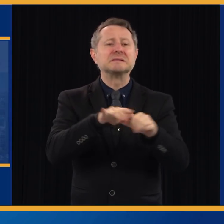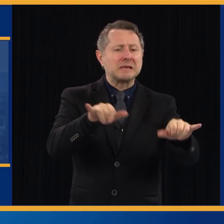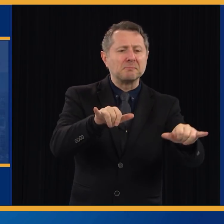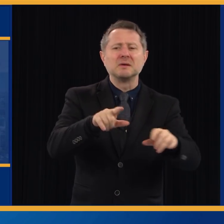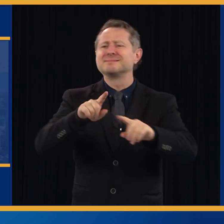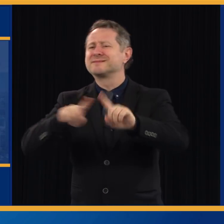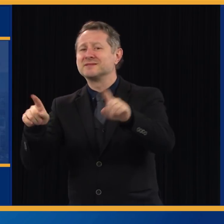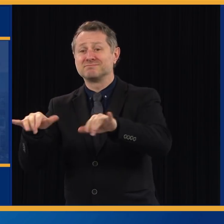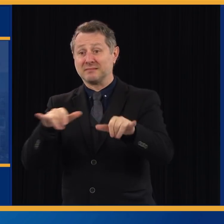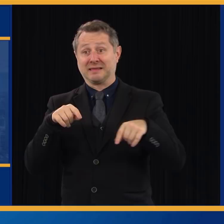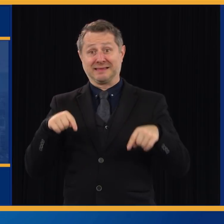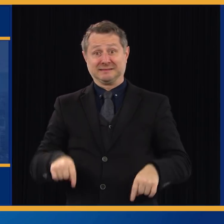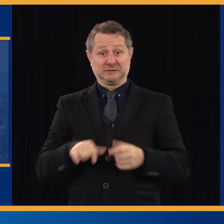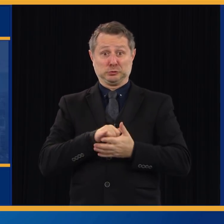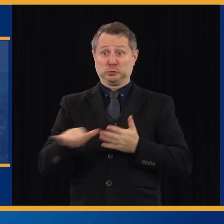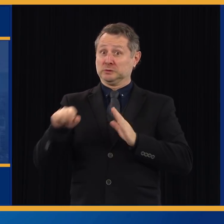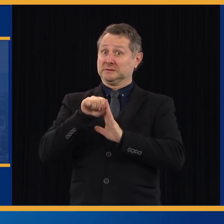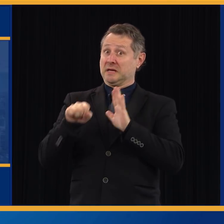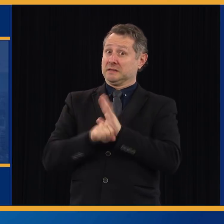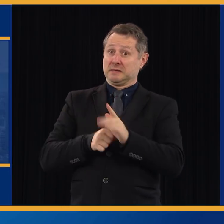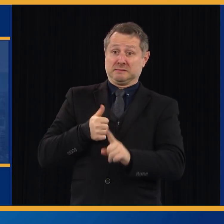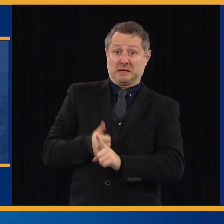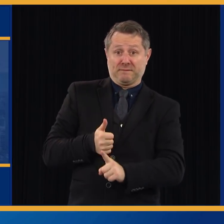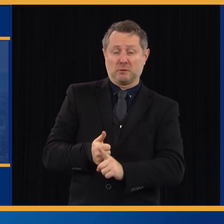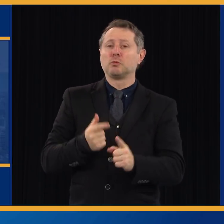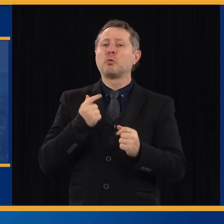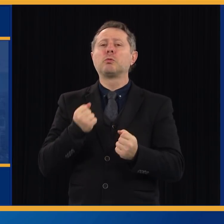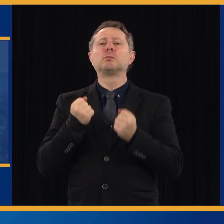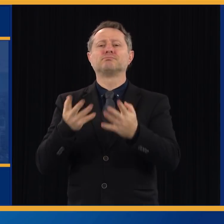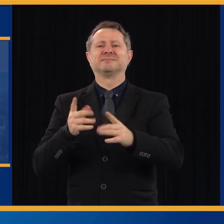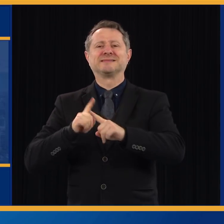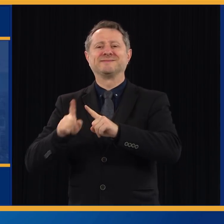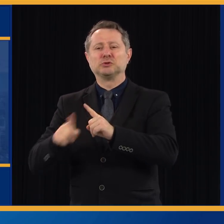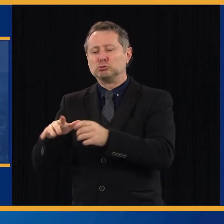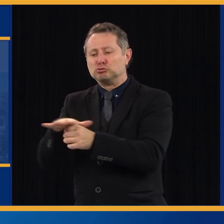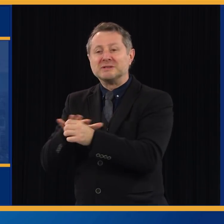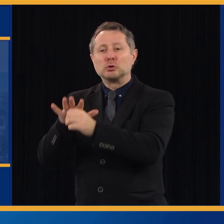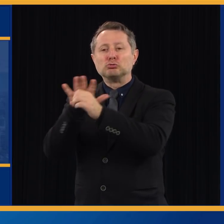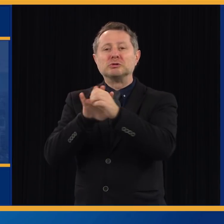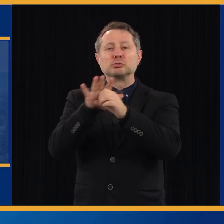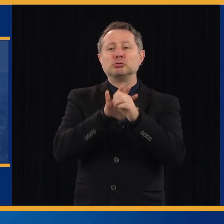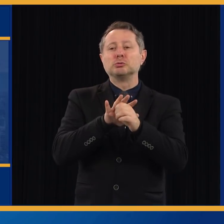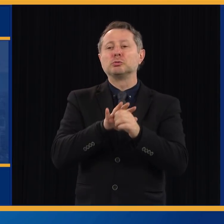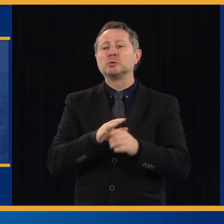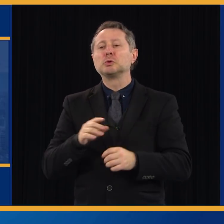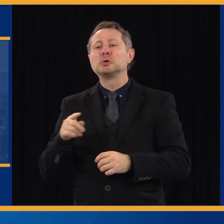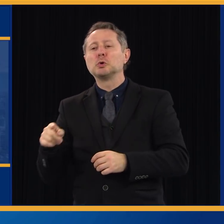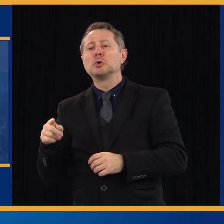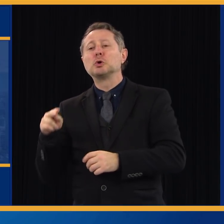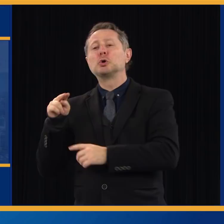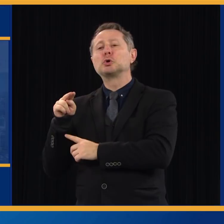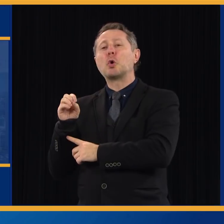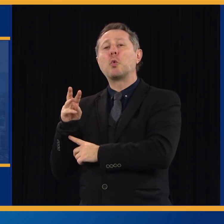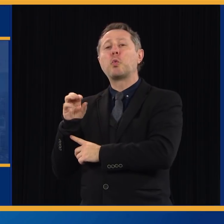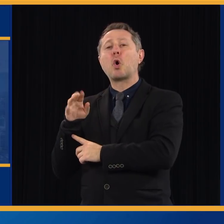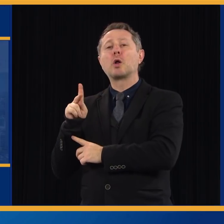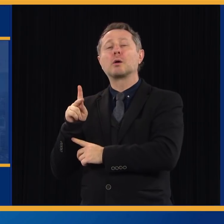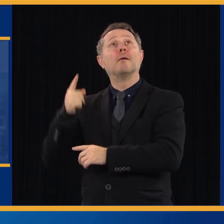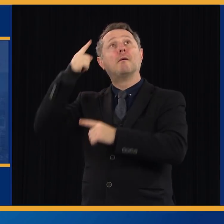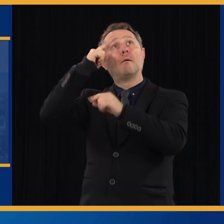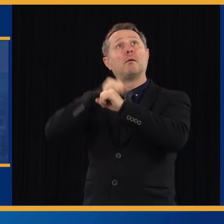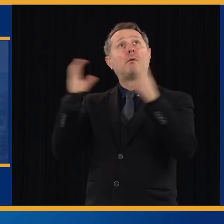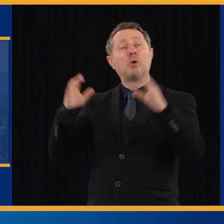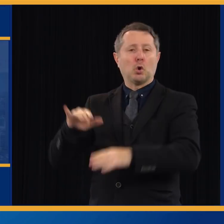different regions within New York. When you say New York, people think New York City. Yeah, one of the densest